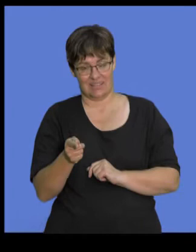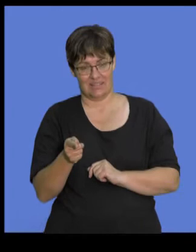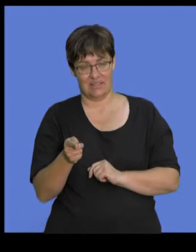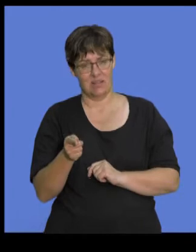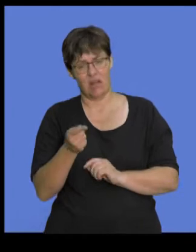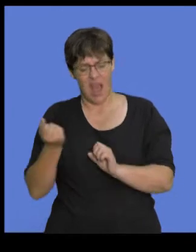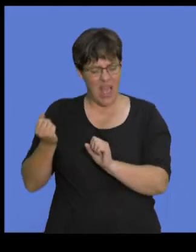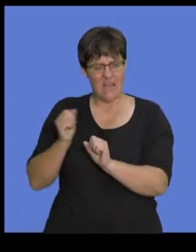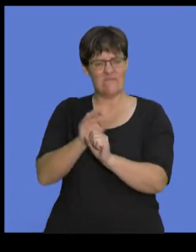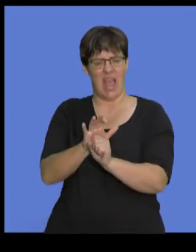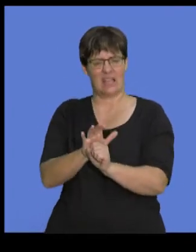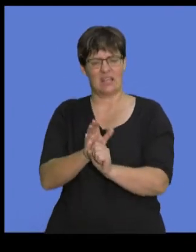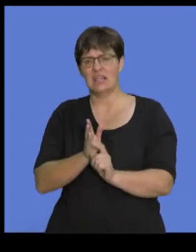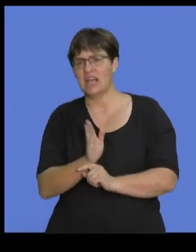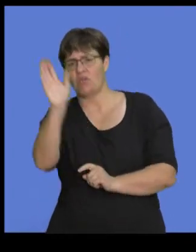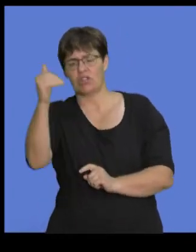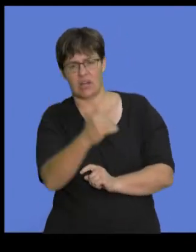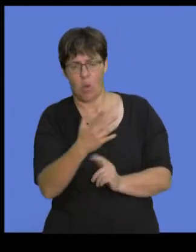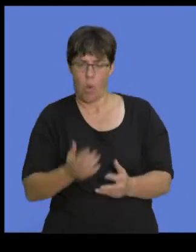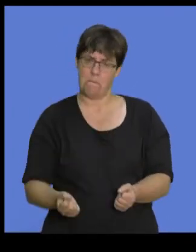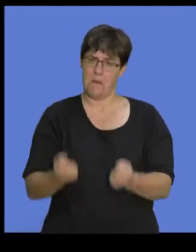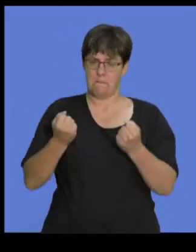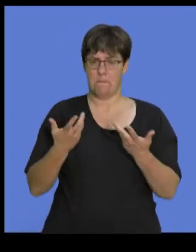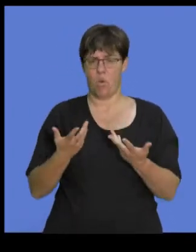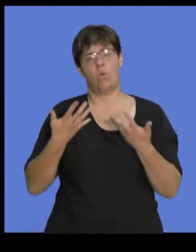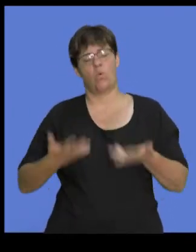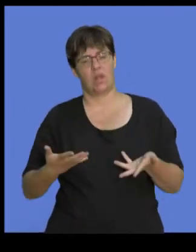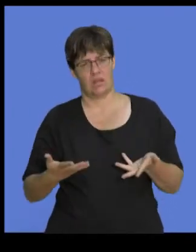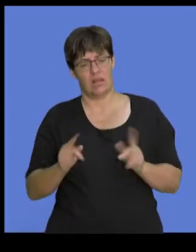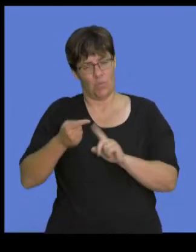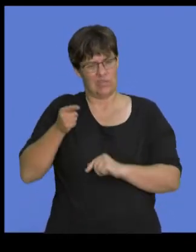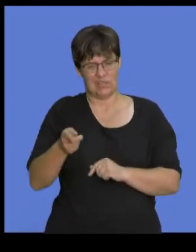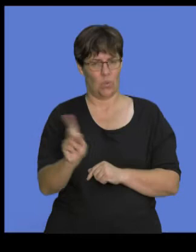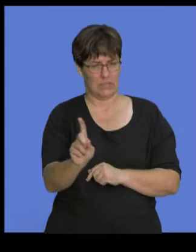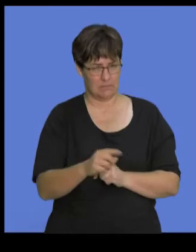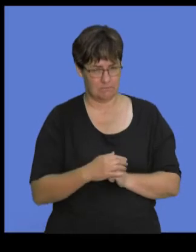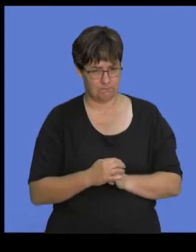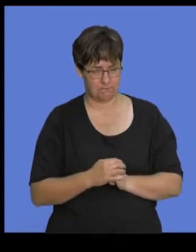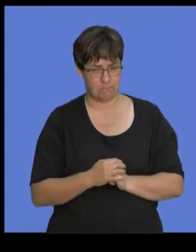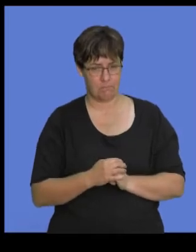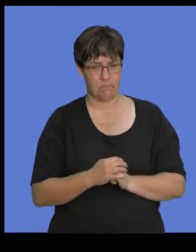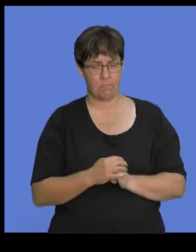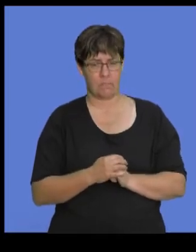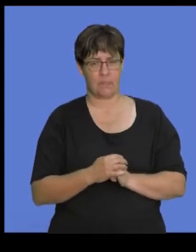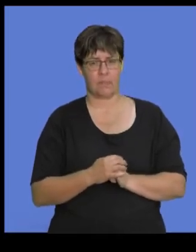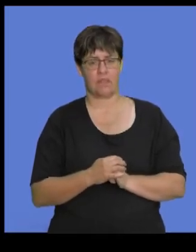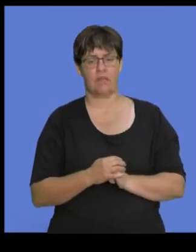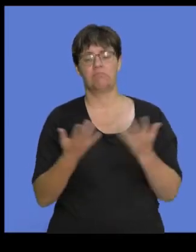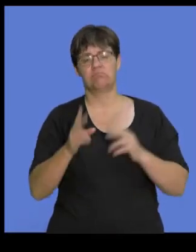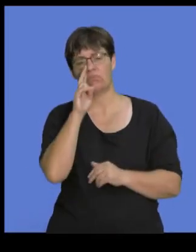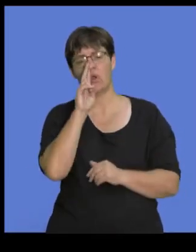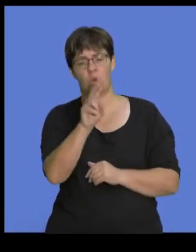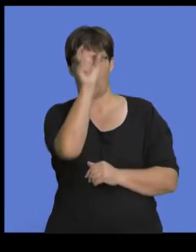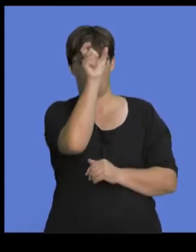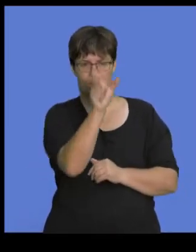affects the magnitude and direction of electric field at a point, right? Now, having said that, let's look